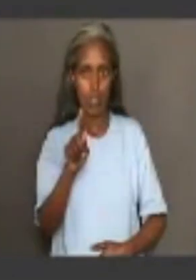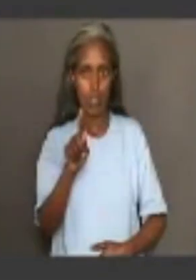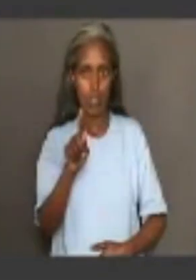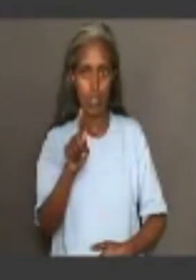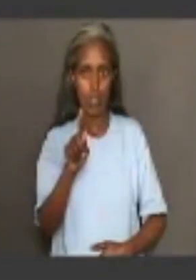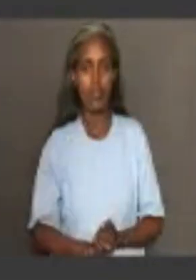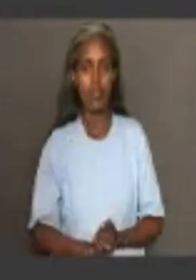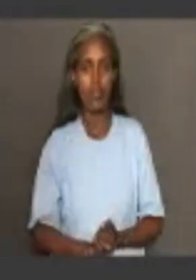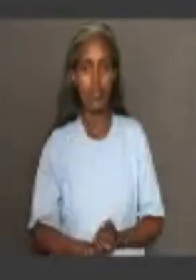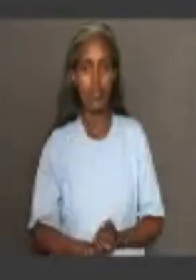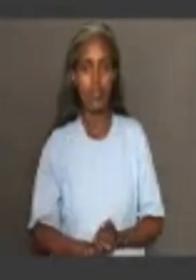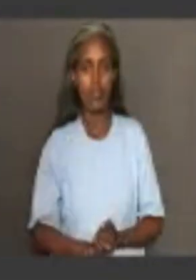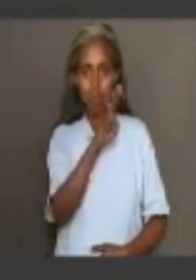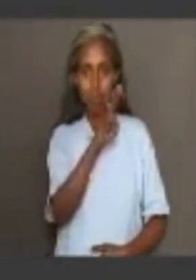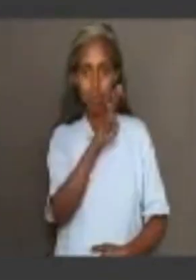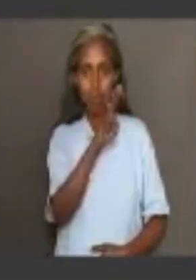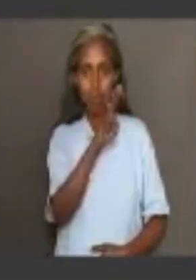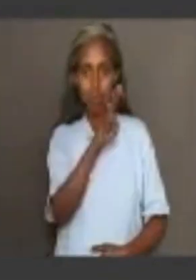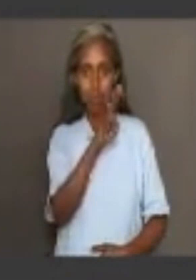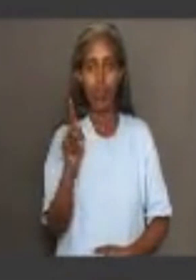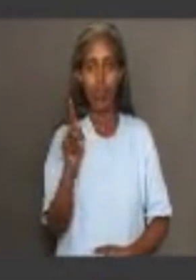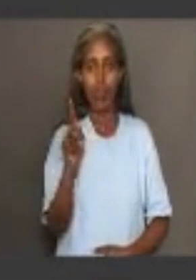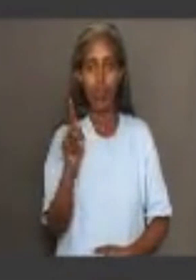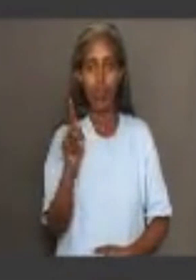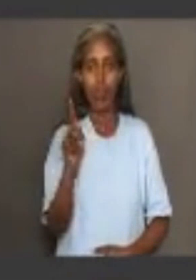square root of 4 over 7.